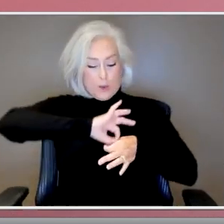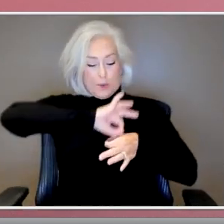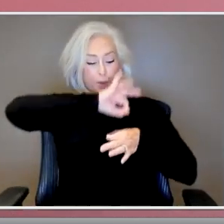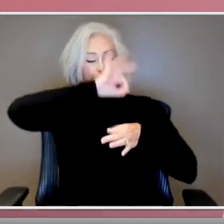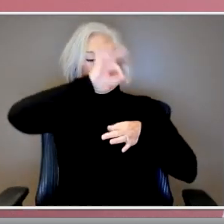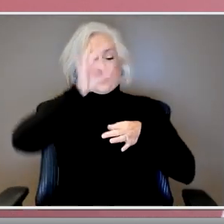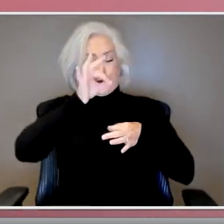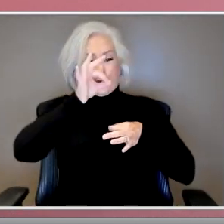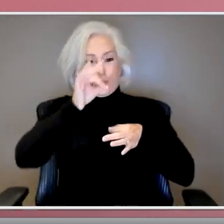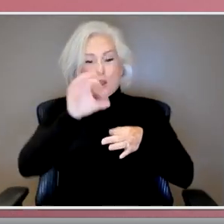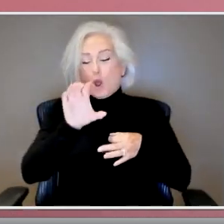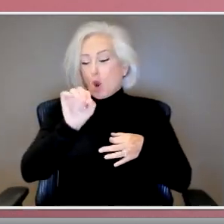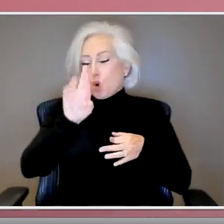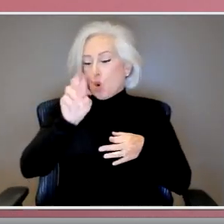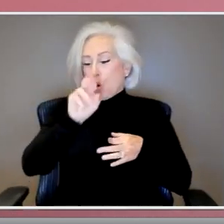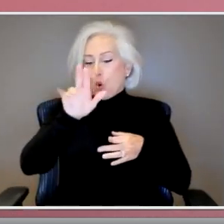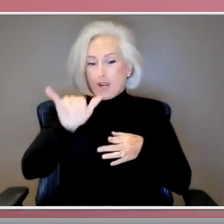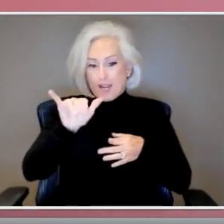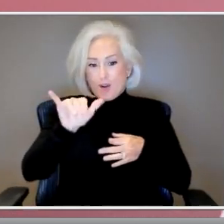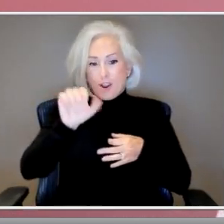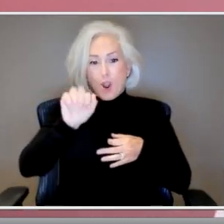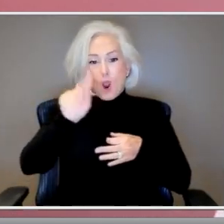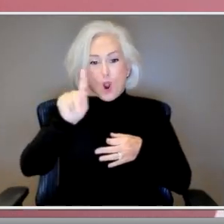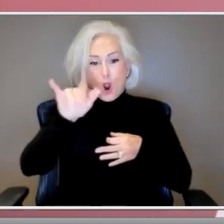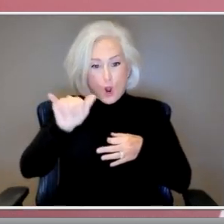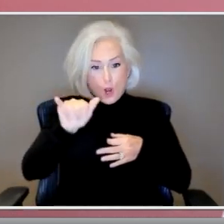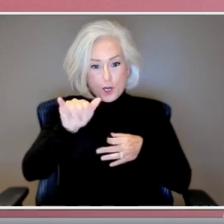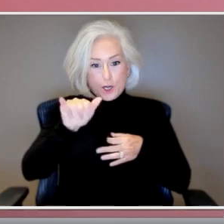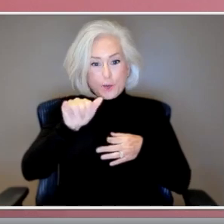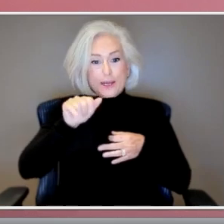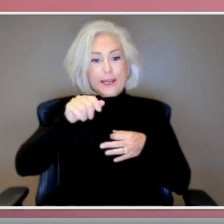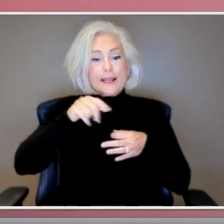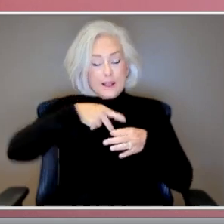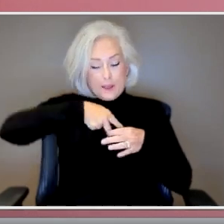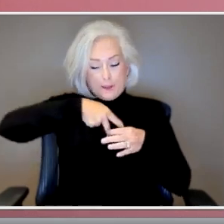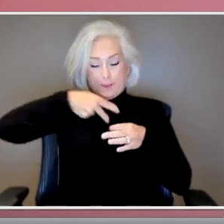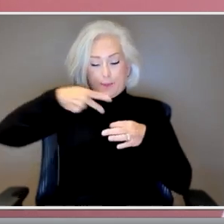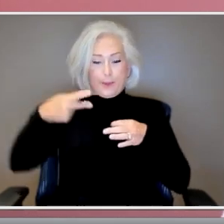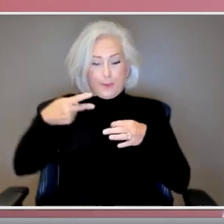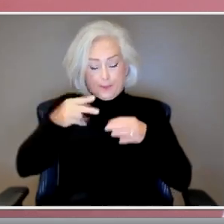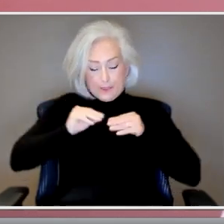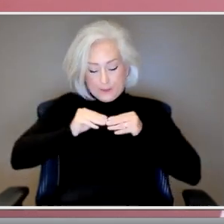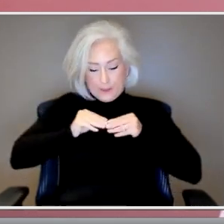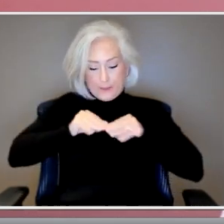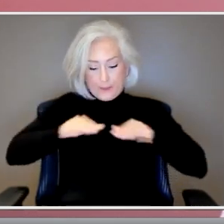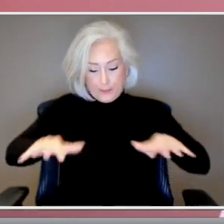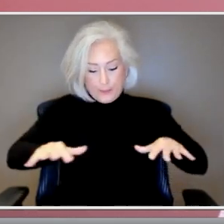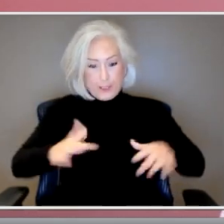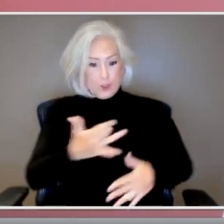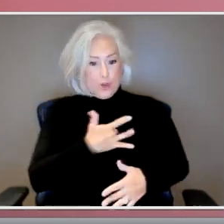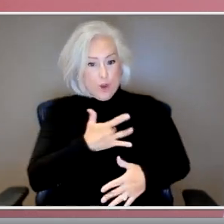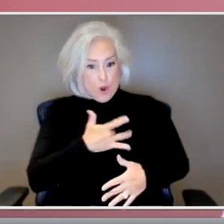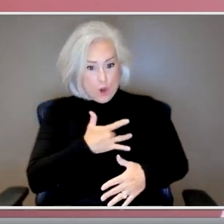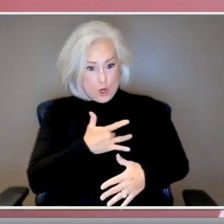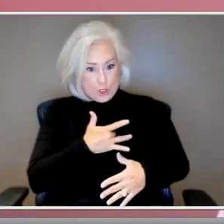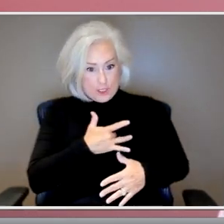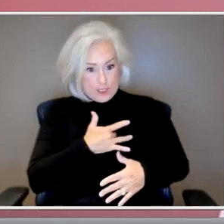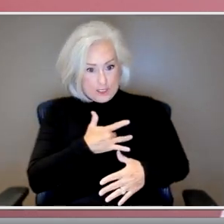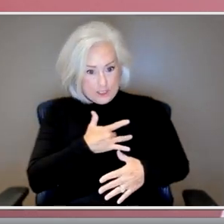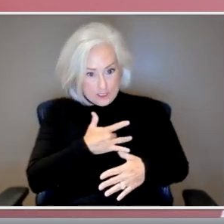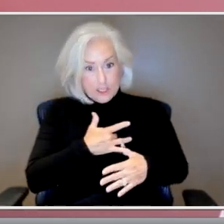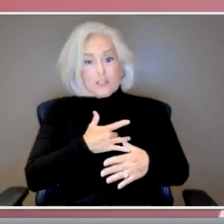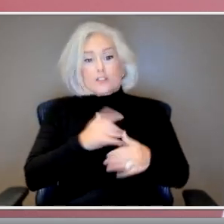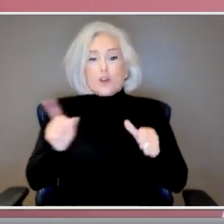small vessels that deliver blood to the heart muscle. But beyond that, the first major branch off the aorta is the innominate artery, or the